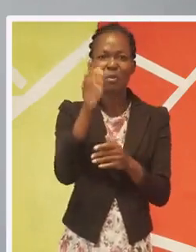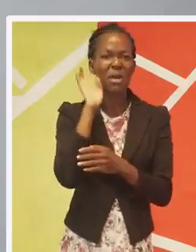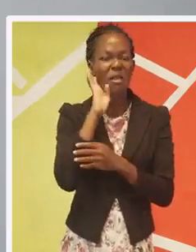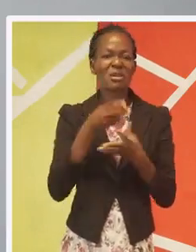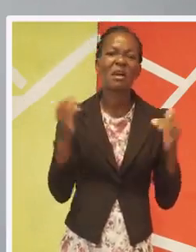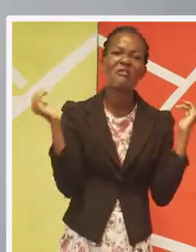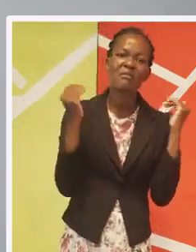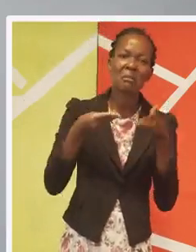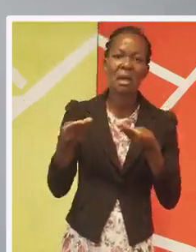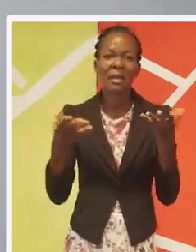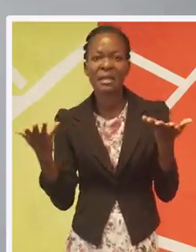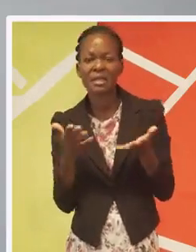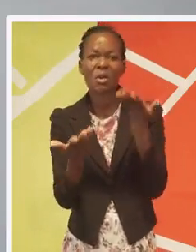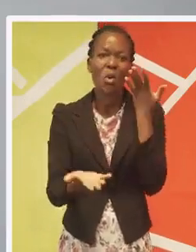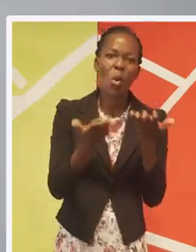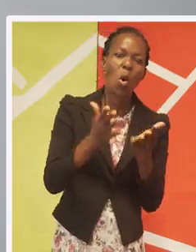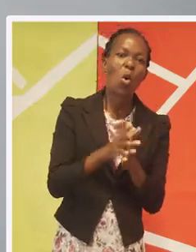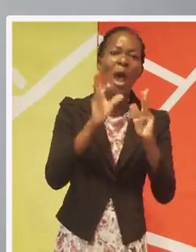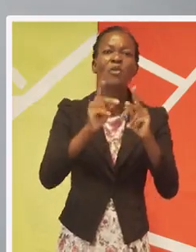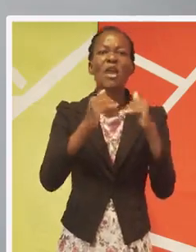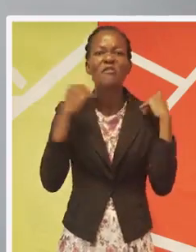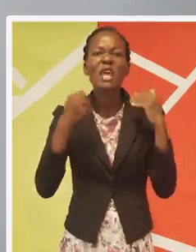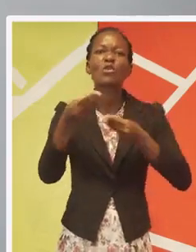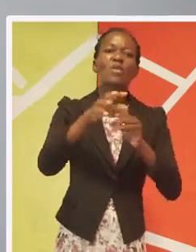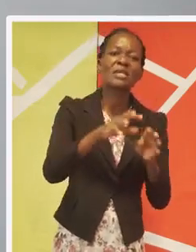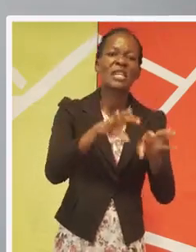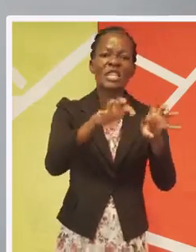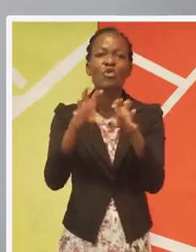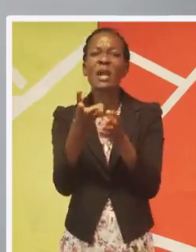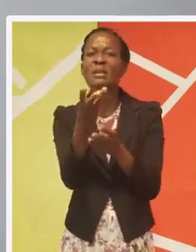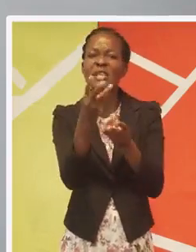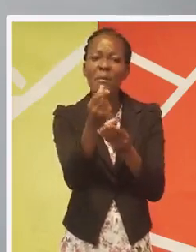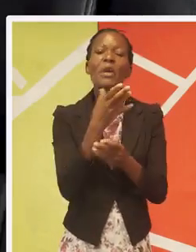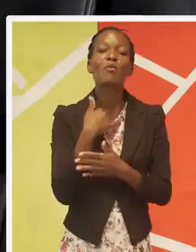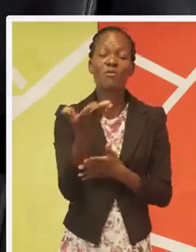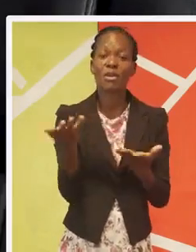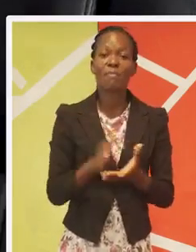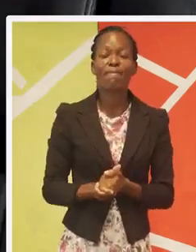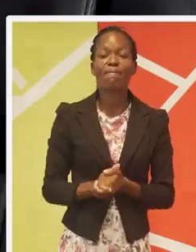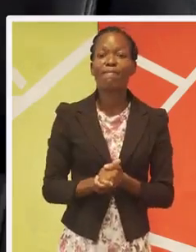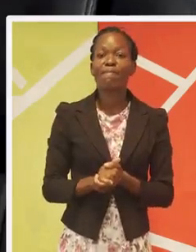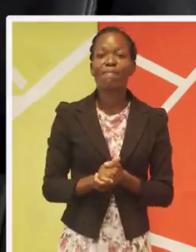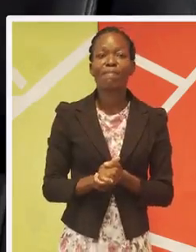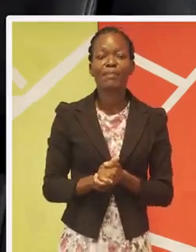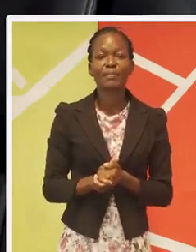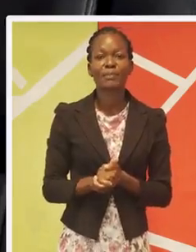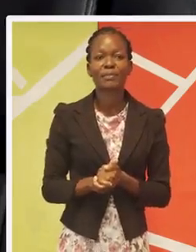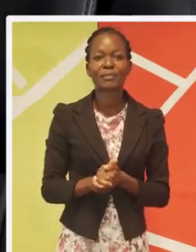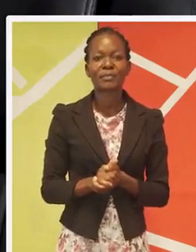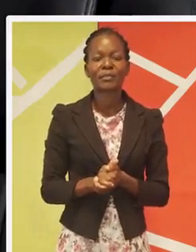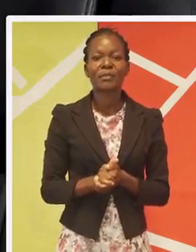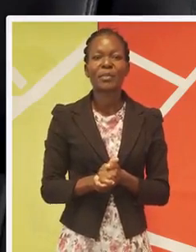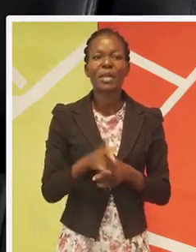free market or liberalization of the market environment. Most of us might have heard those.